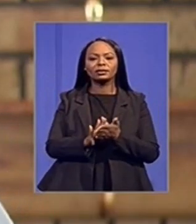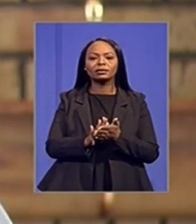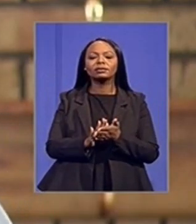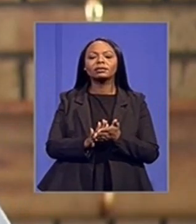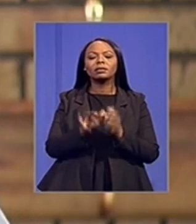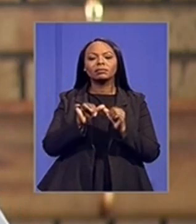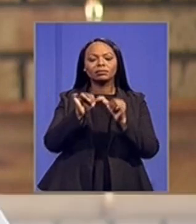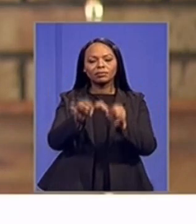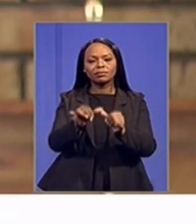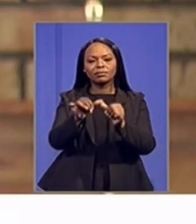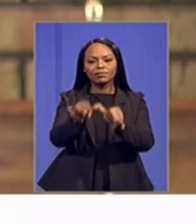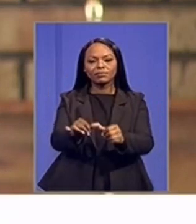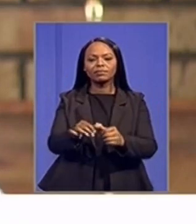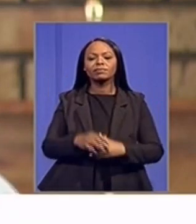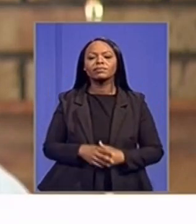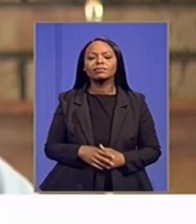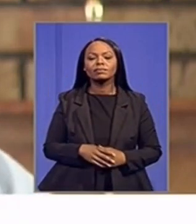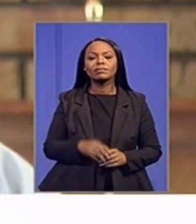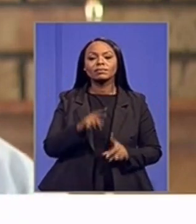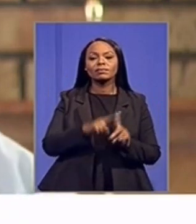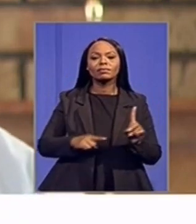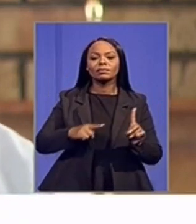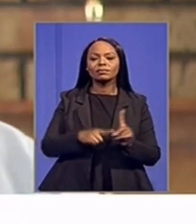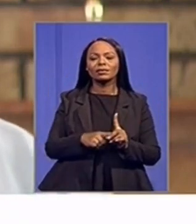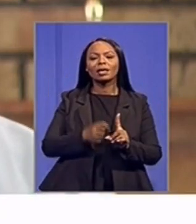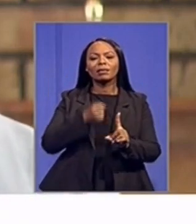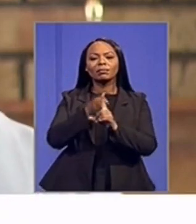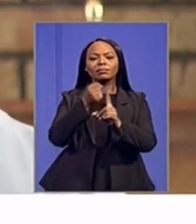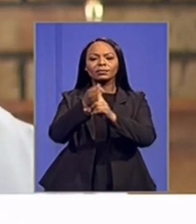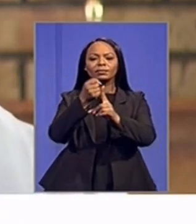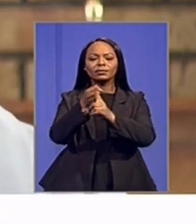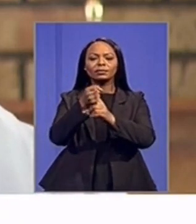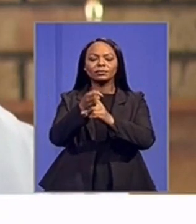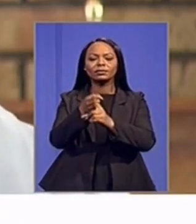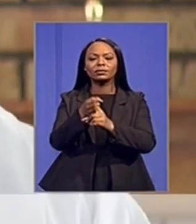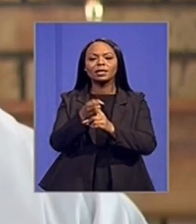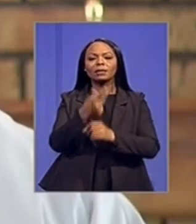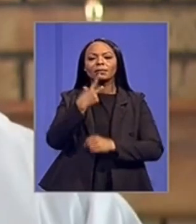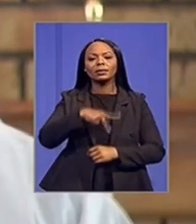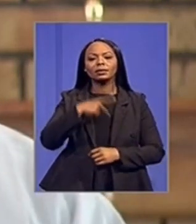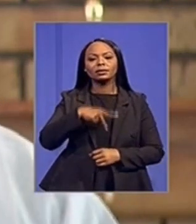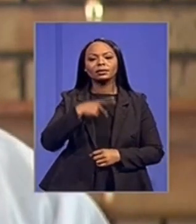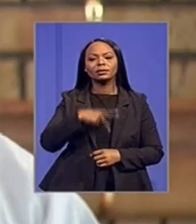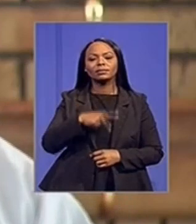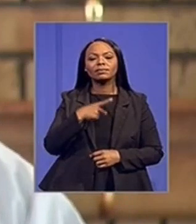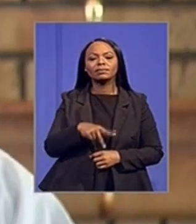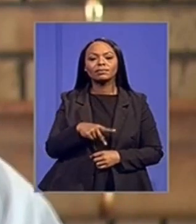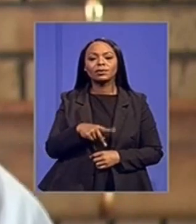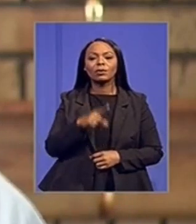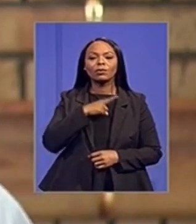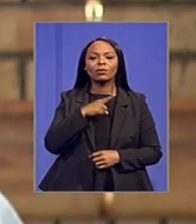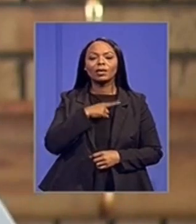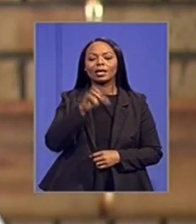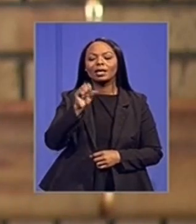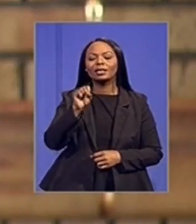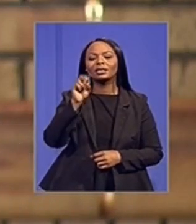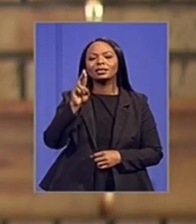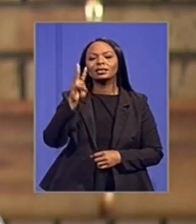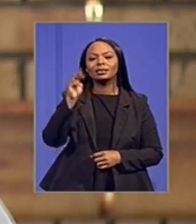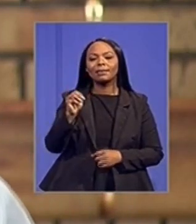the way of all the flesh. As the Psalm 90 reminds